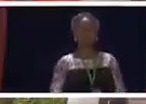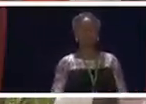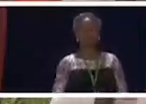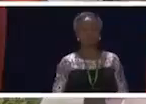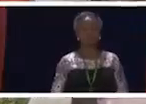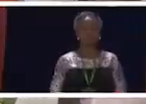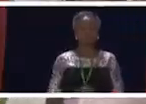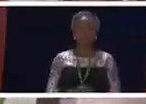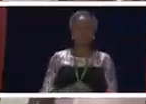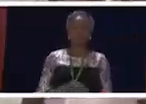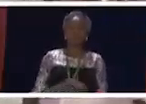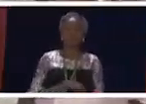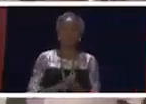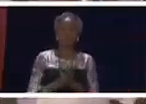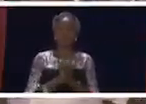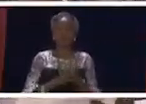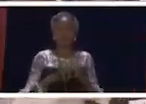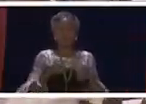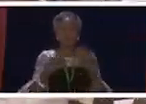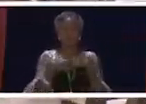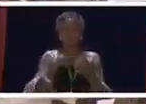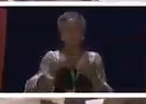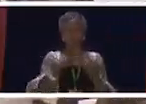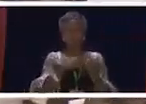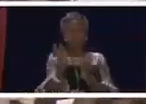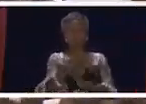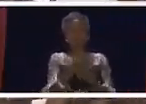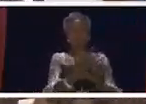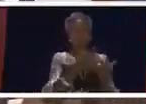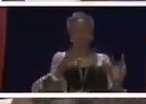Lord, give me my own fishing net through your son tonight.